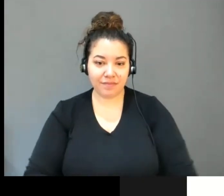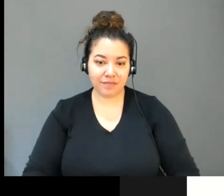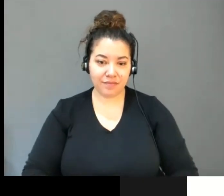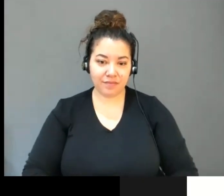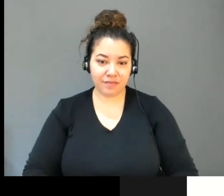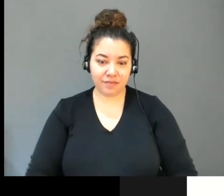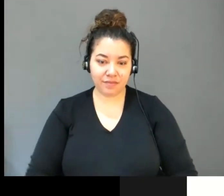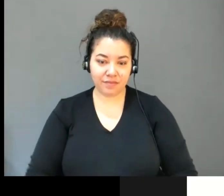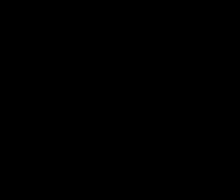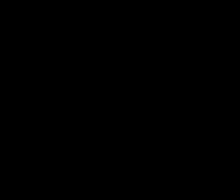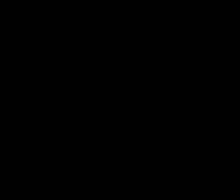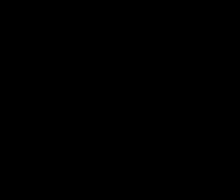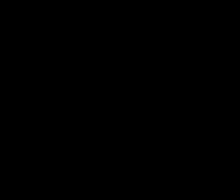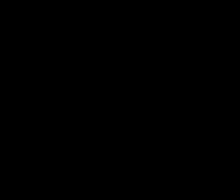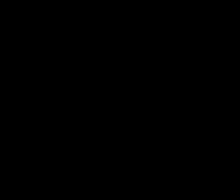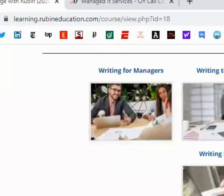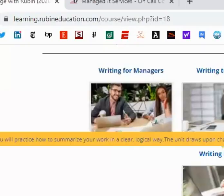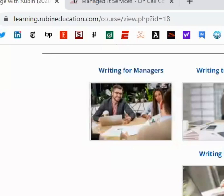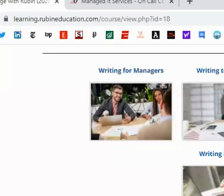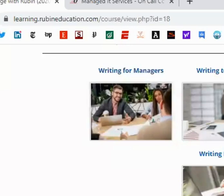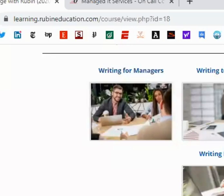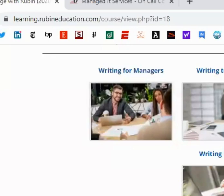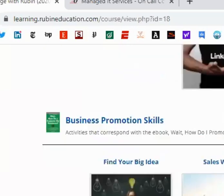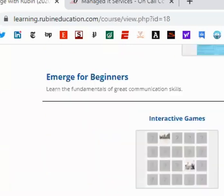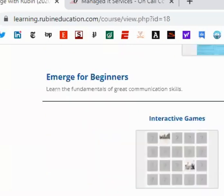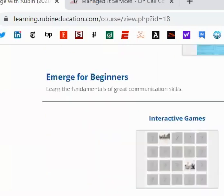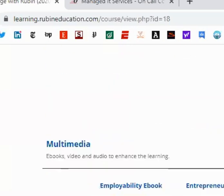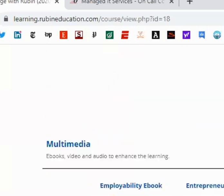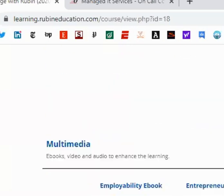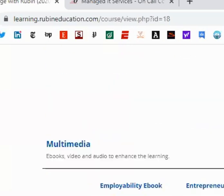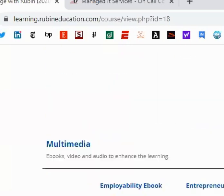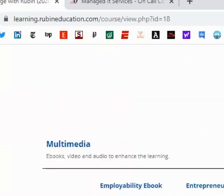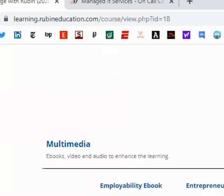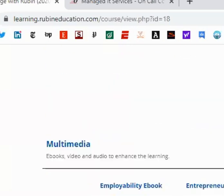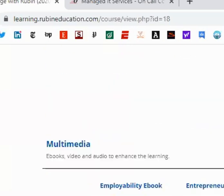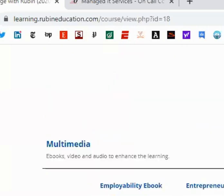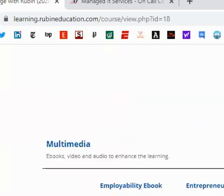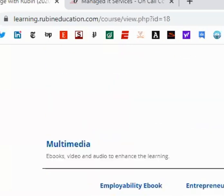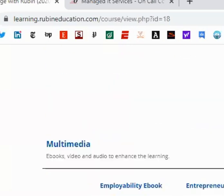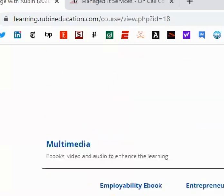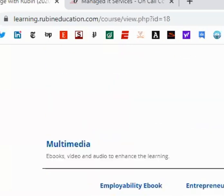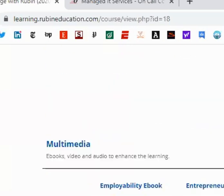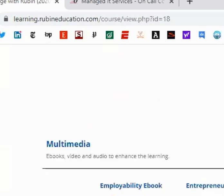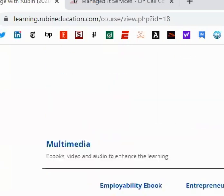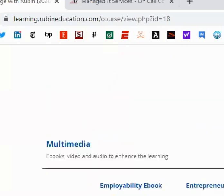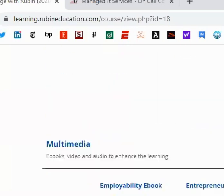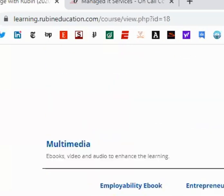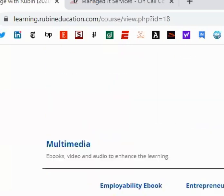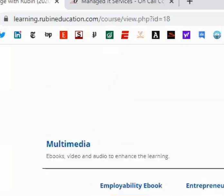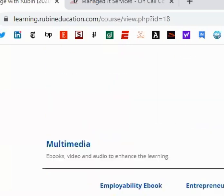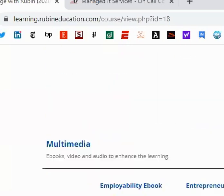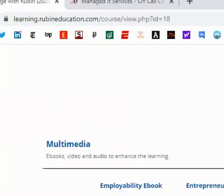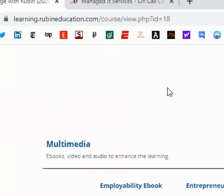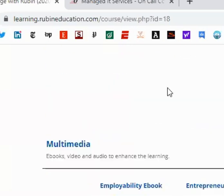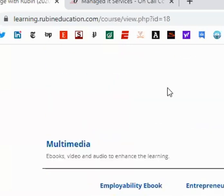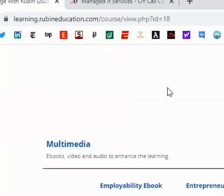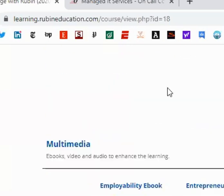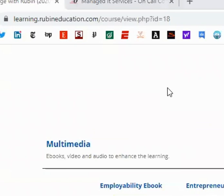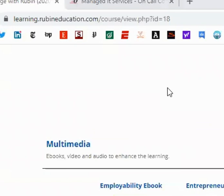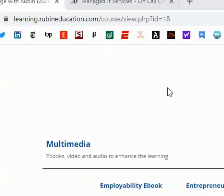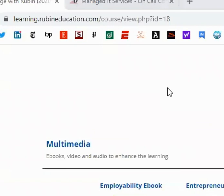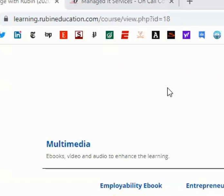Here it is. Look at which screen do I have? All right. So for those who are new, get my chat open one more time. For those who are